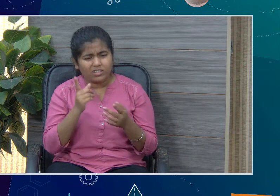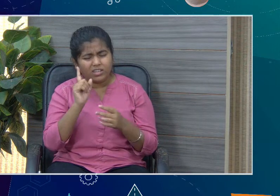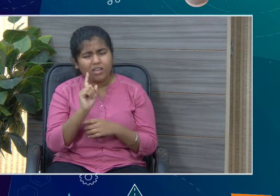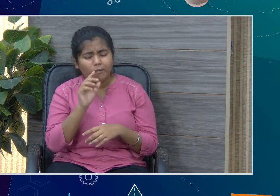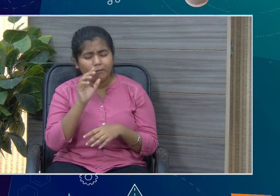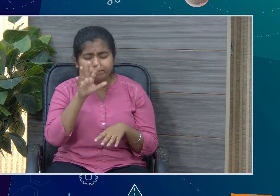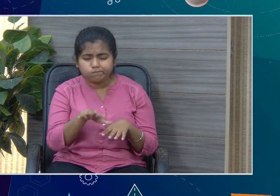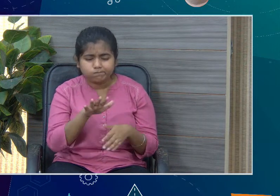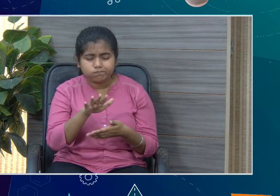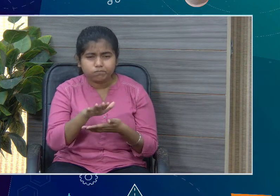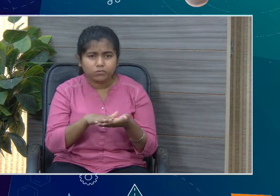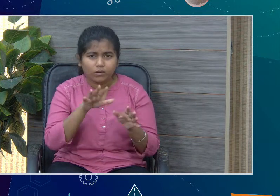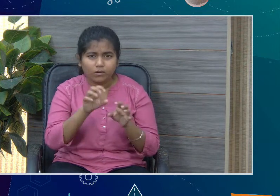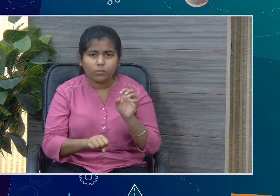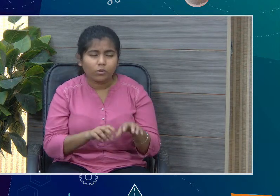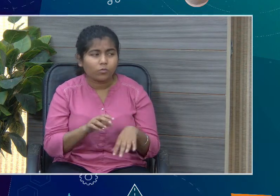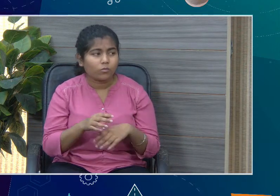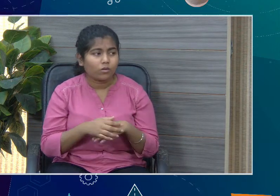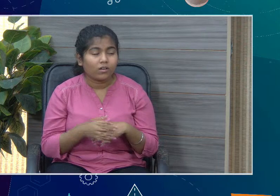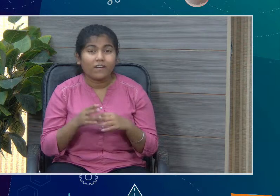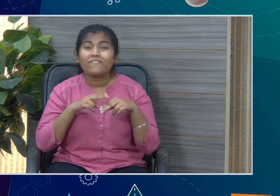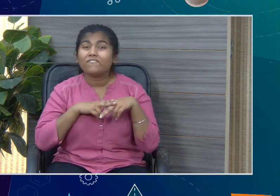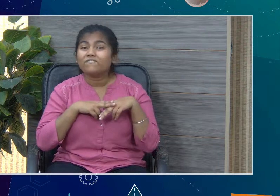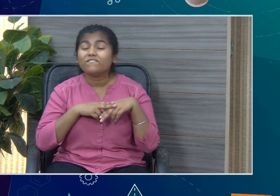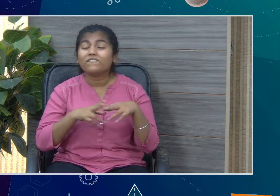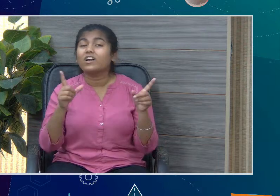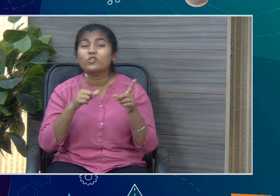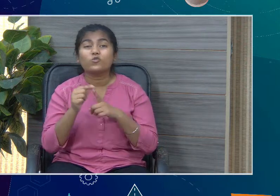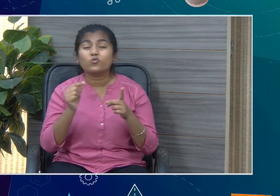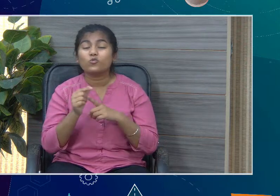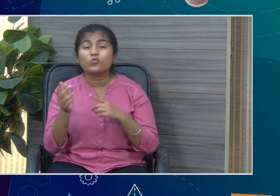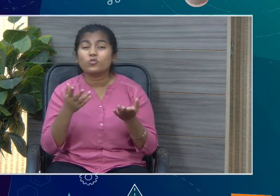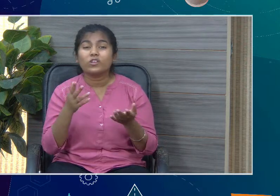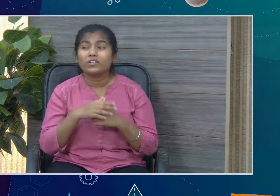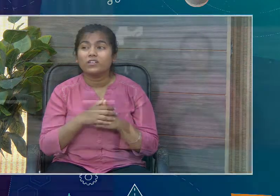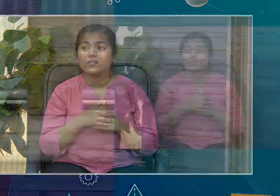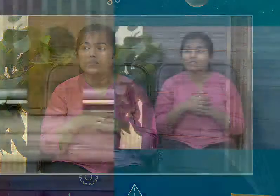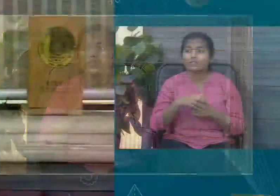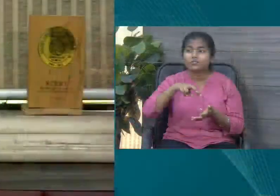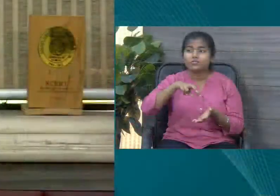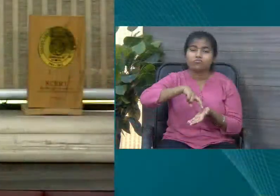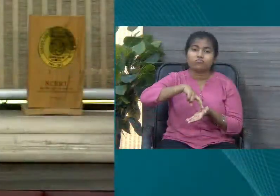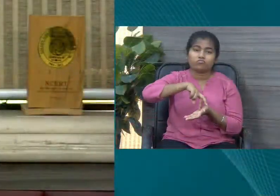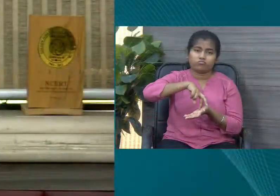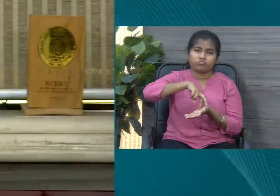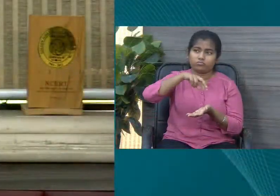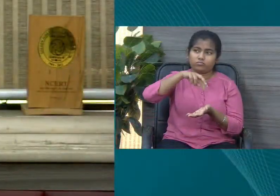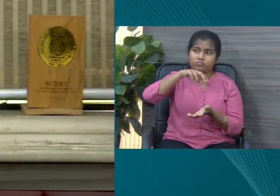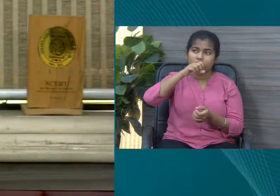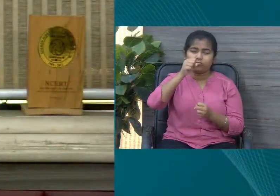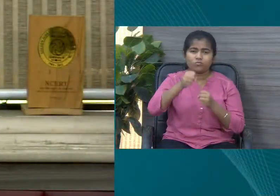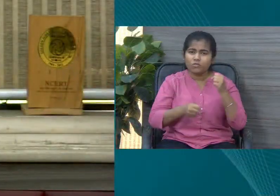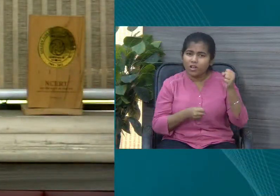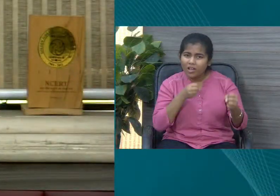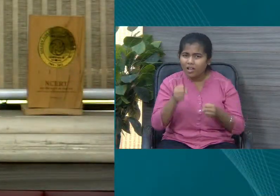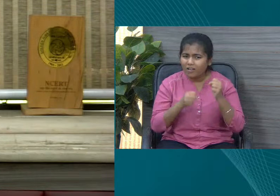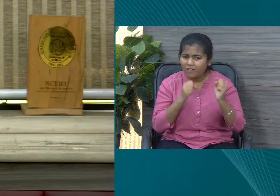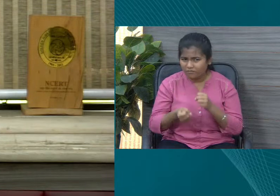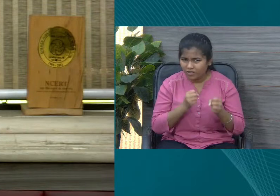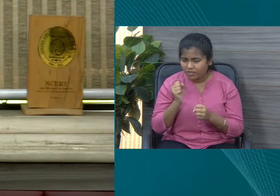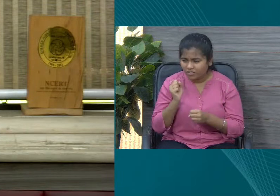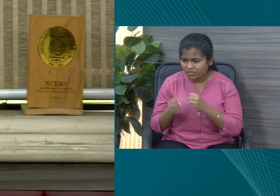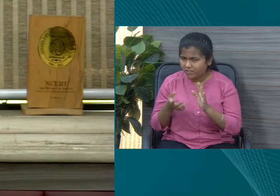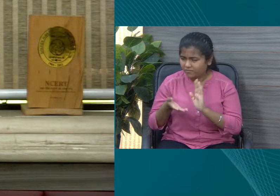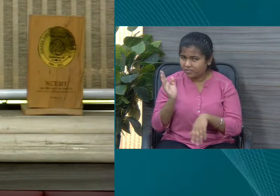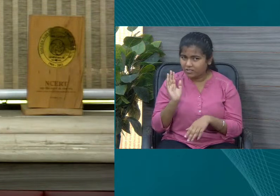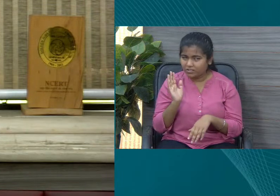finally he's doing this. Now, what is this? He ran away from there. Why he ran away?